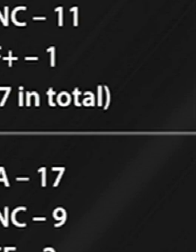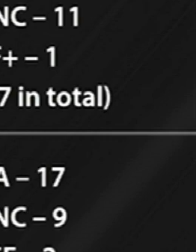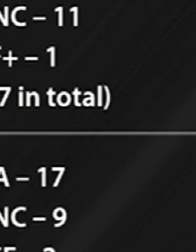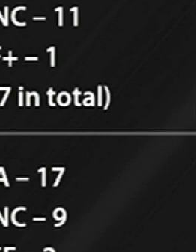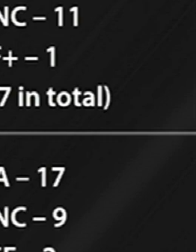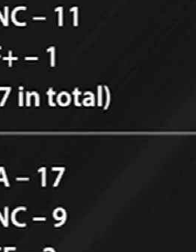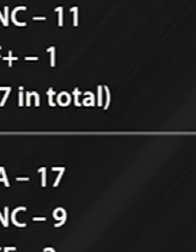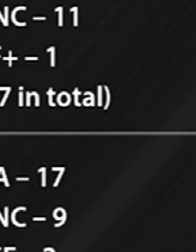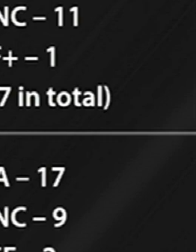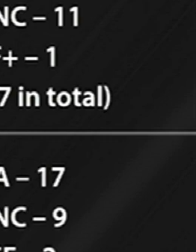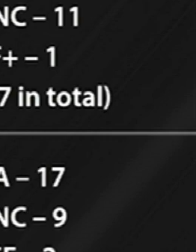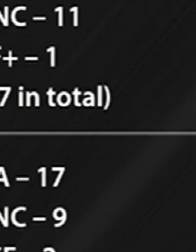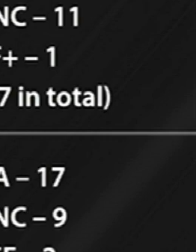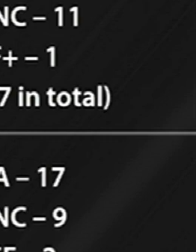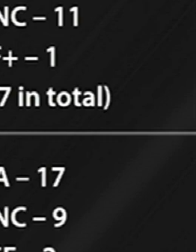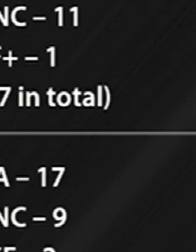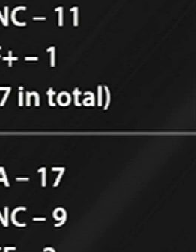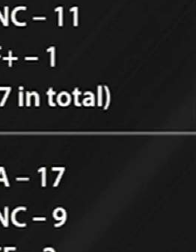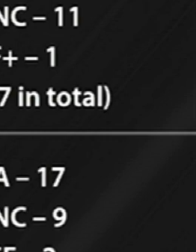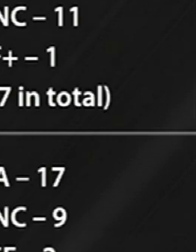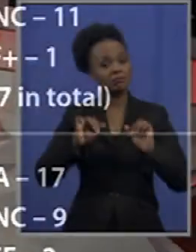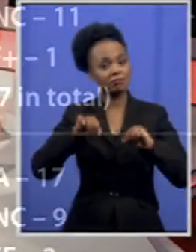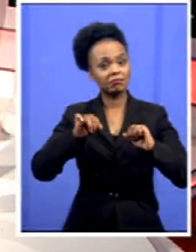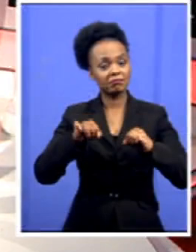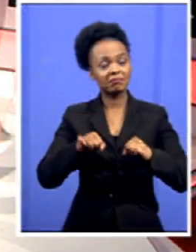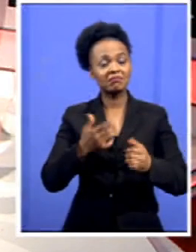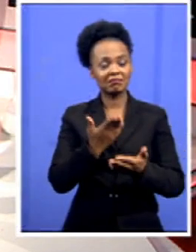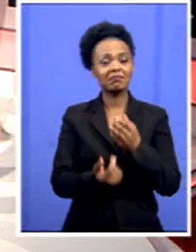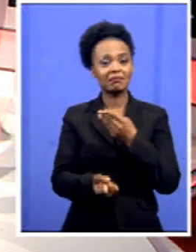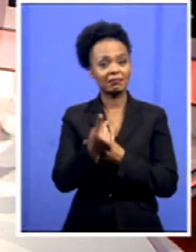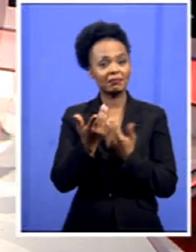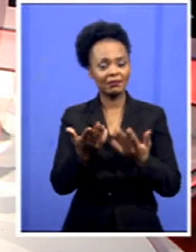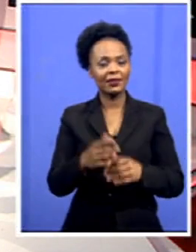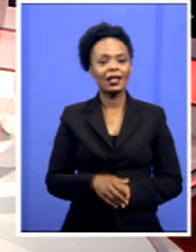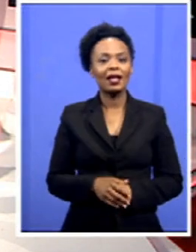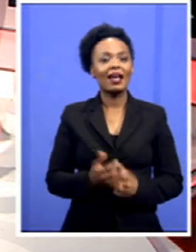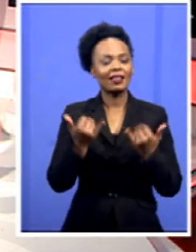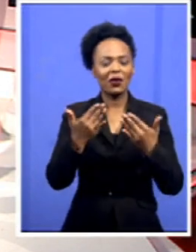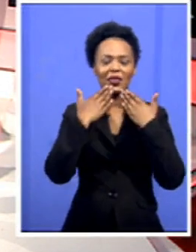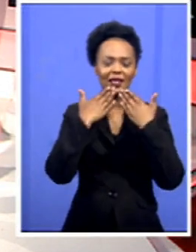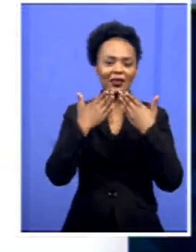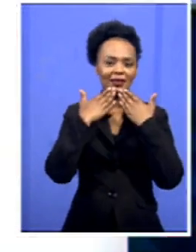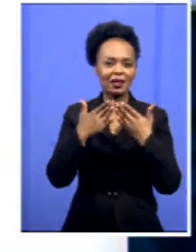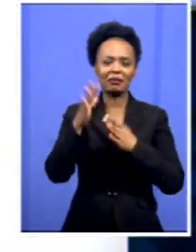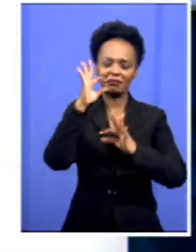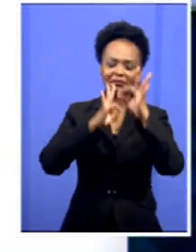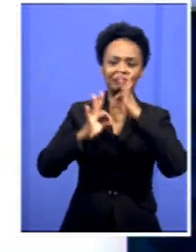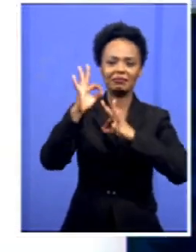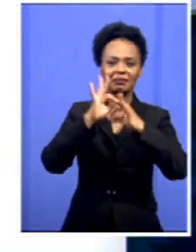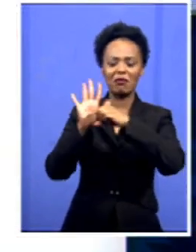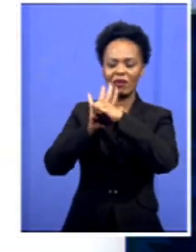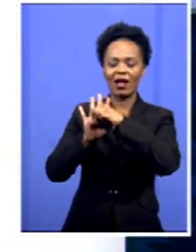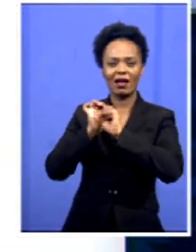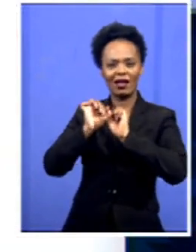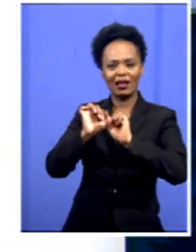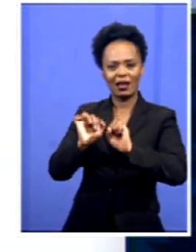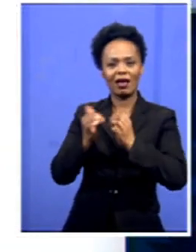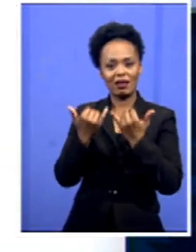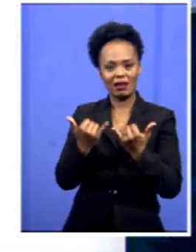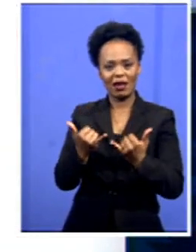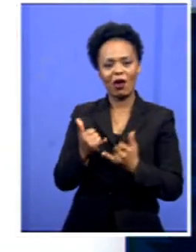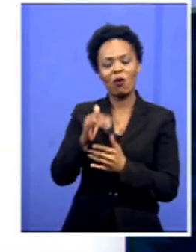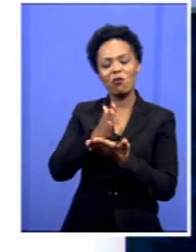trend continues on November 1st. Indeed it will. But thanks so much, Amil, giving us some perspective there in terms of what we are looking